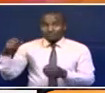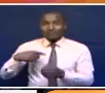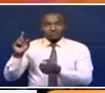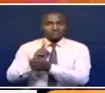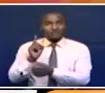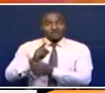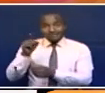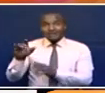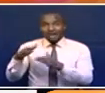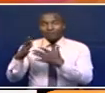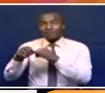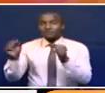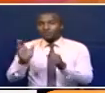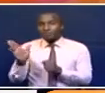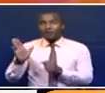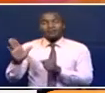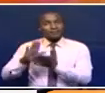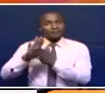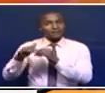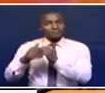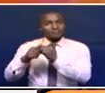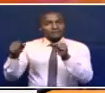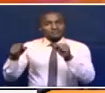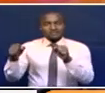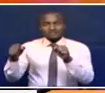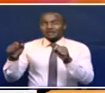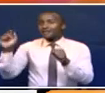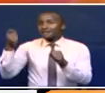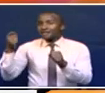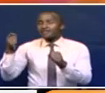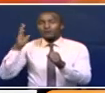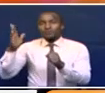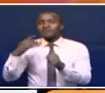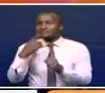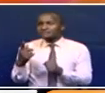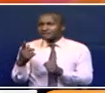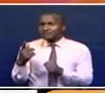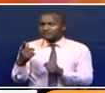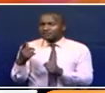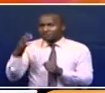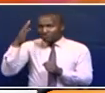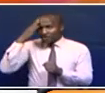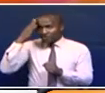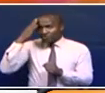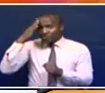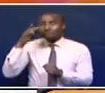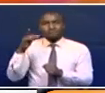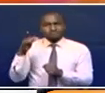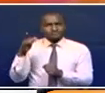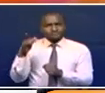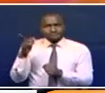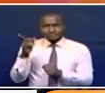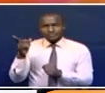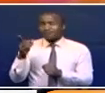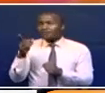friend, President Obama, actually became president. Kenyans are going to say, we know to big money,